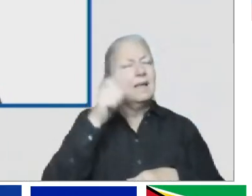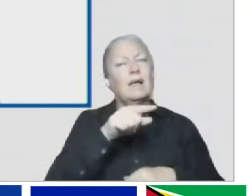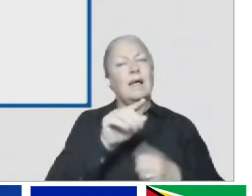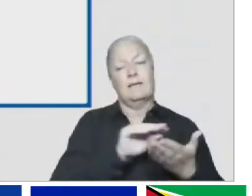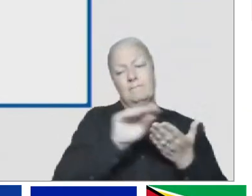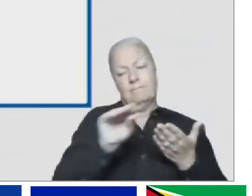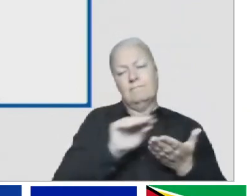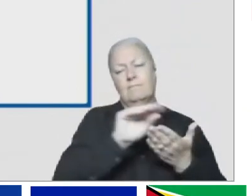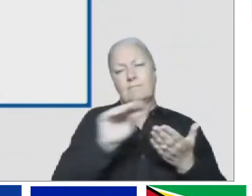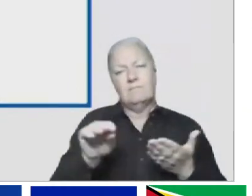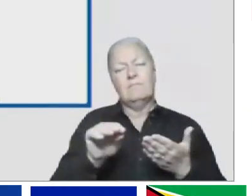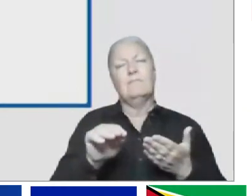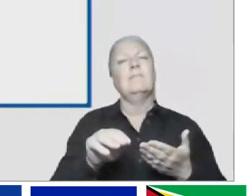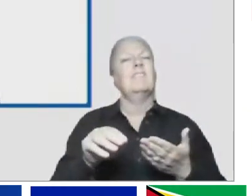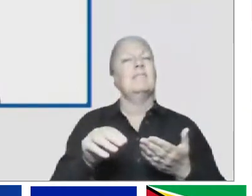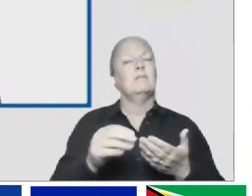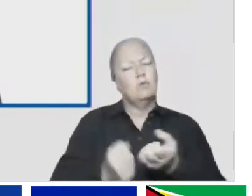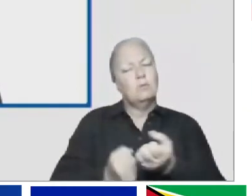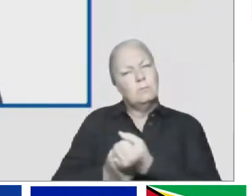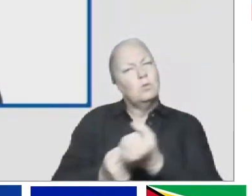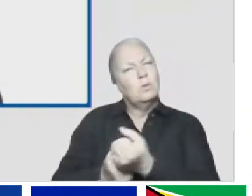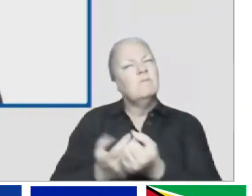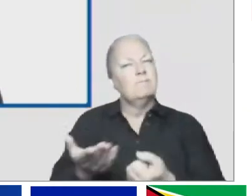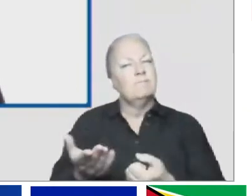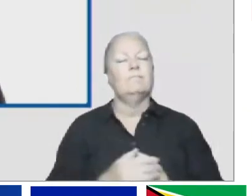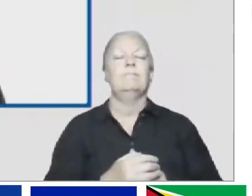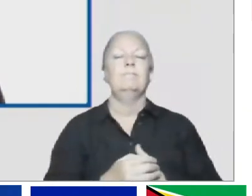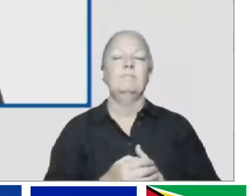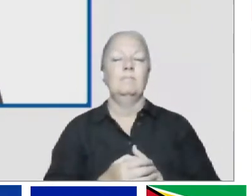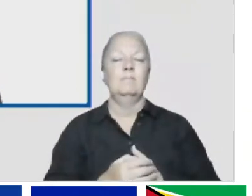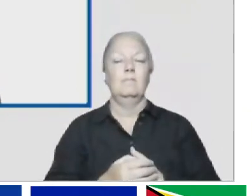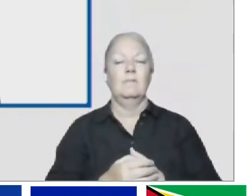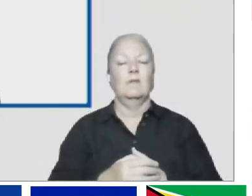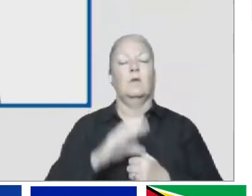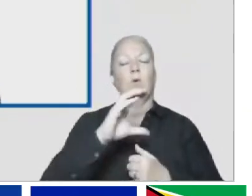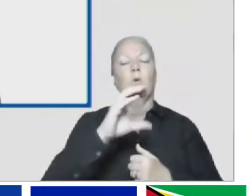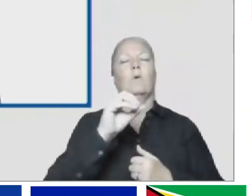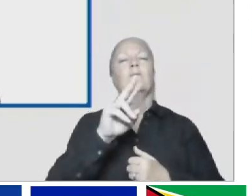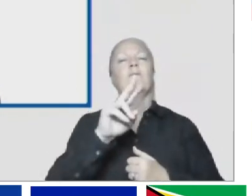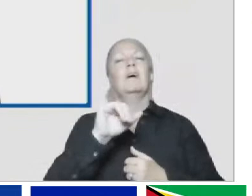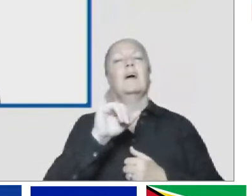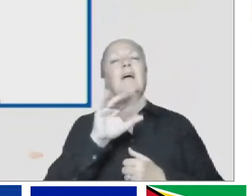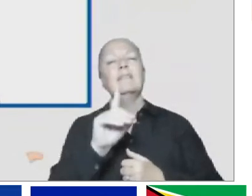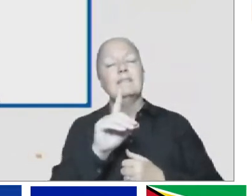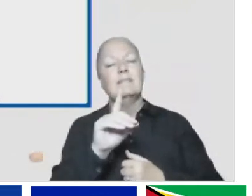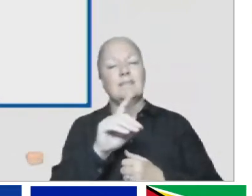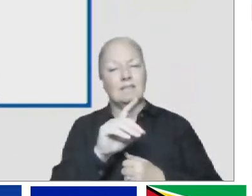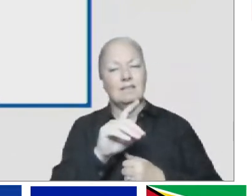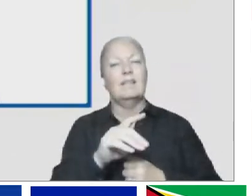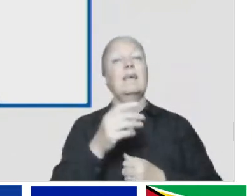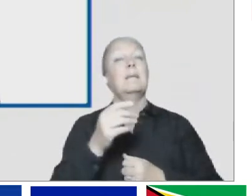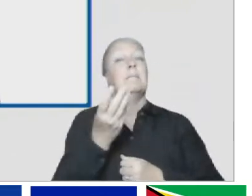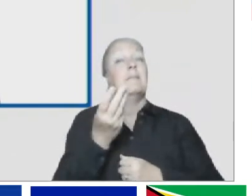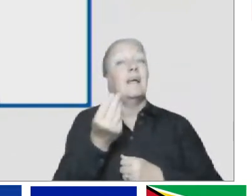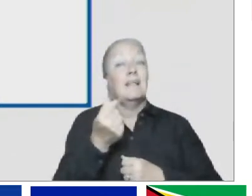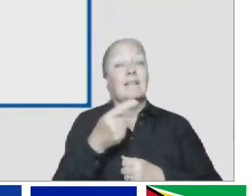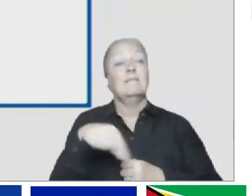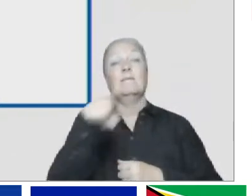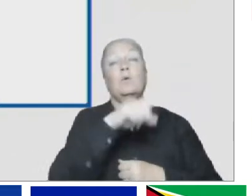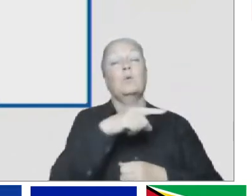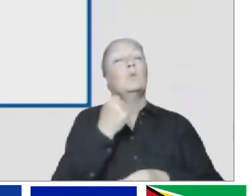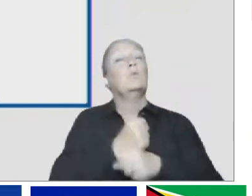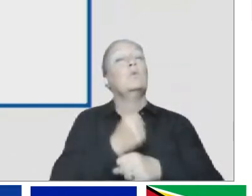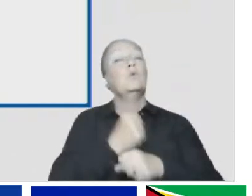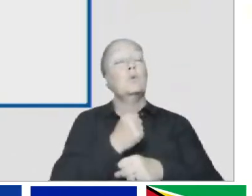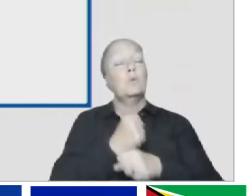We developed a COVID allocation of resources for employees, the acronym CARE program.